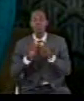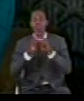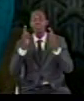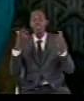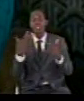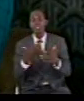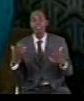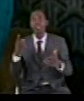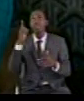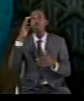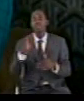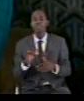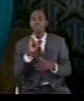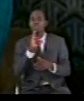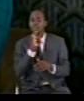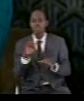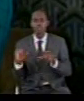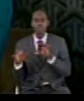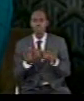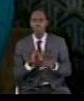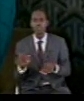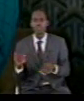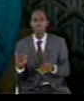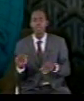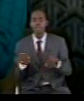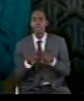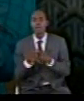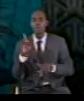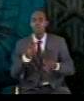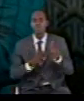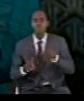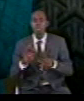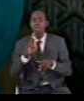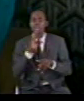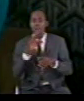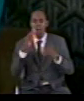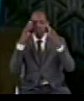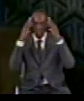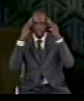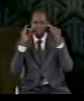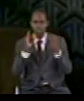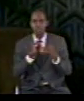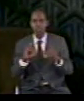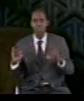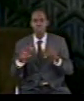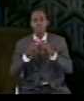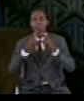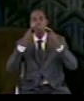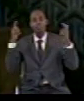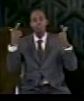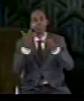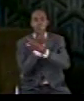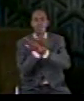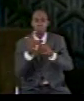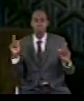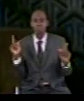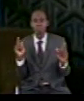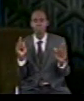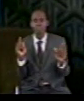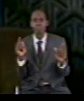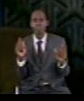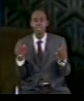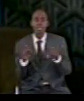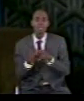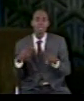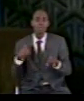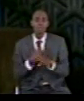God is doing as people are experiencing supernatural liberation. As we begin